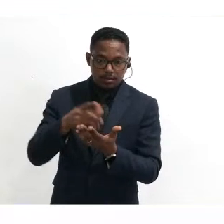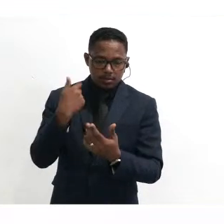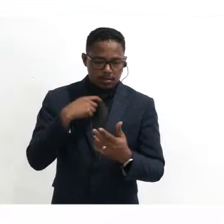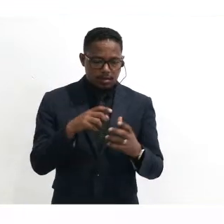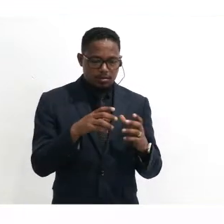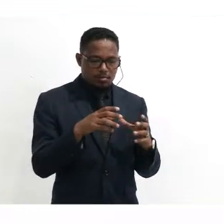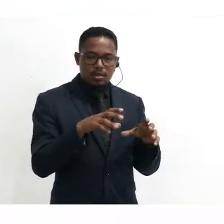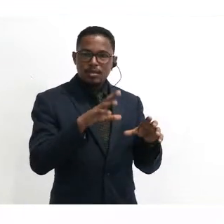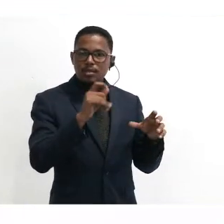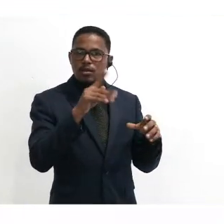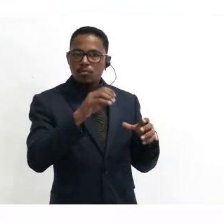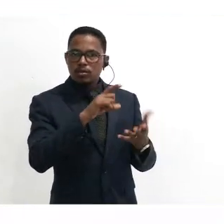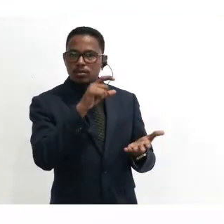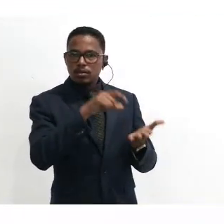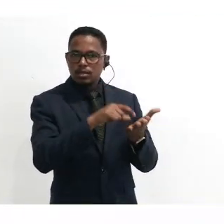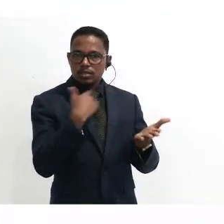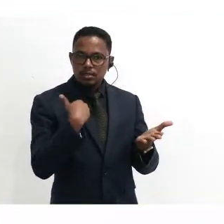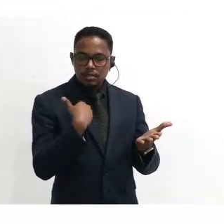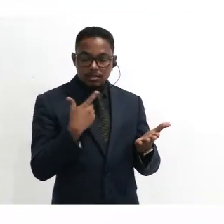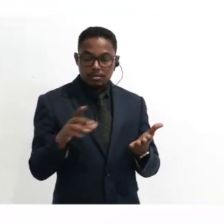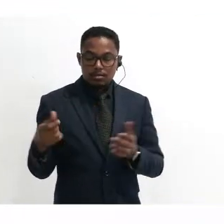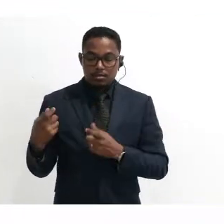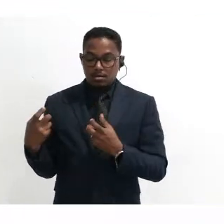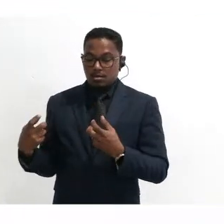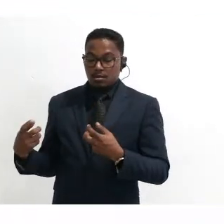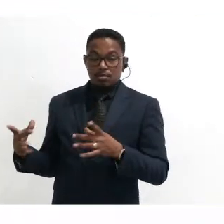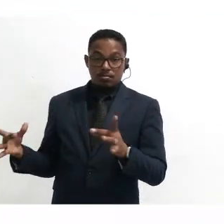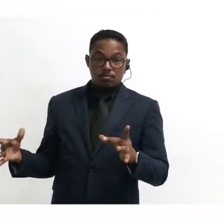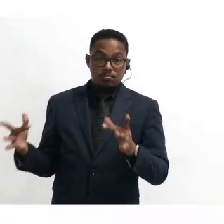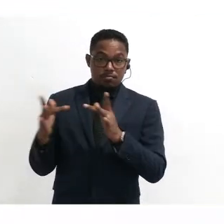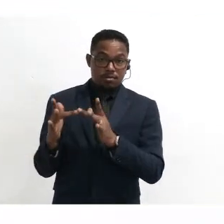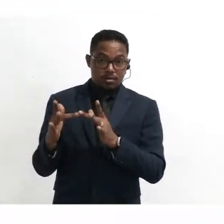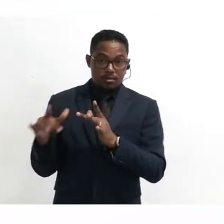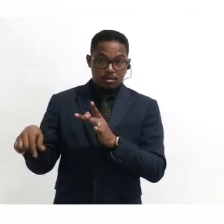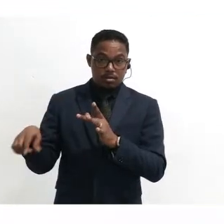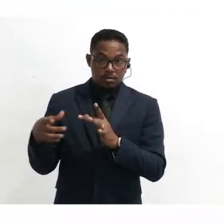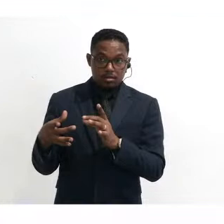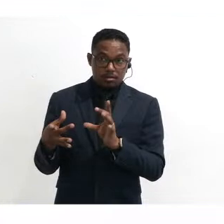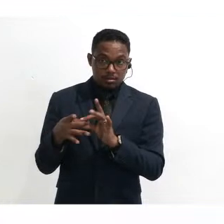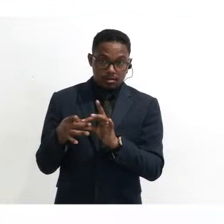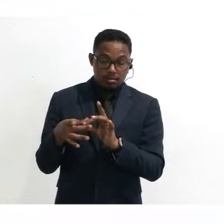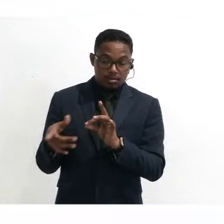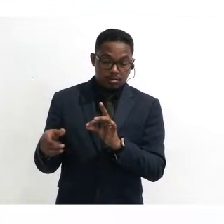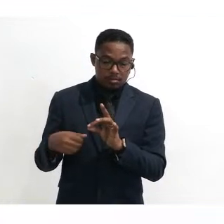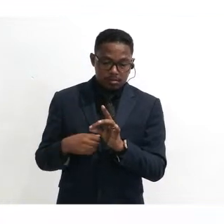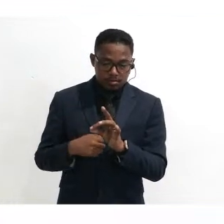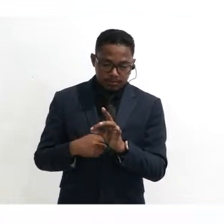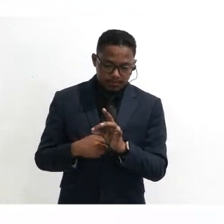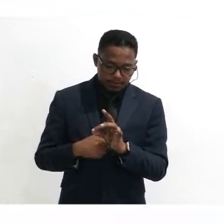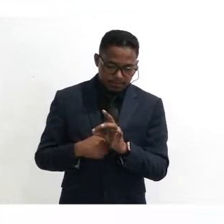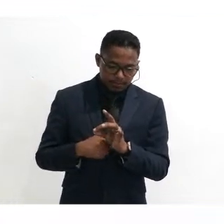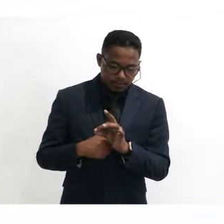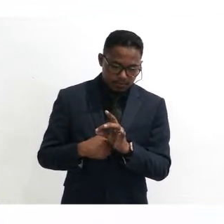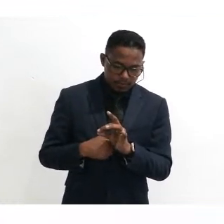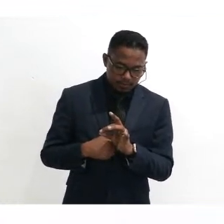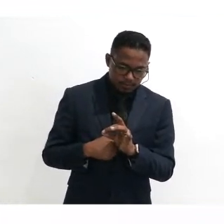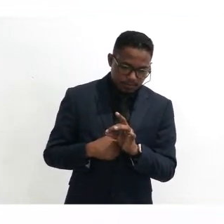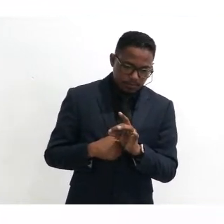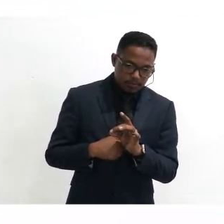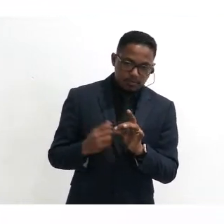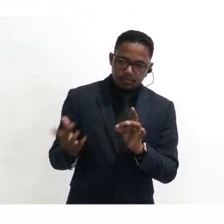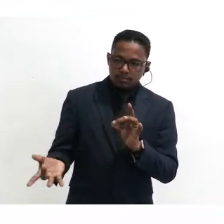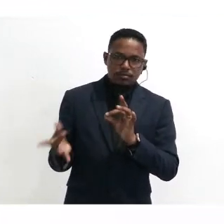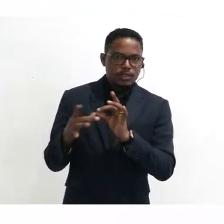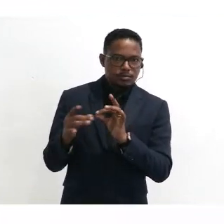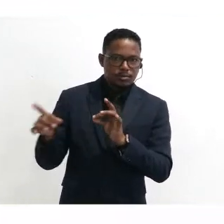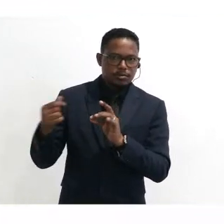of the package, and from there the interconnect on the printed circuit board that interconnects all the components is all